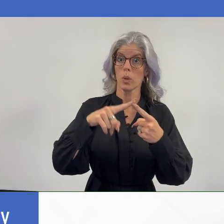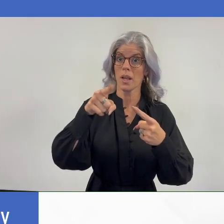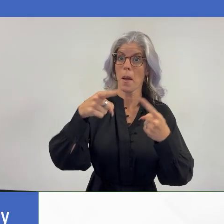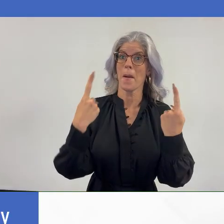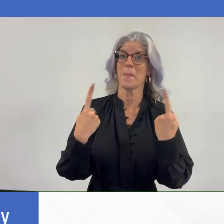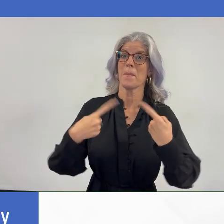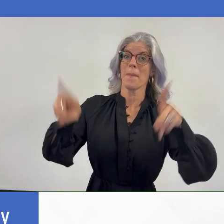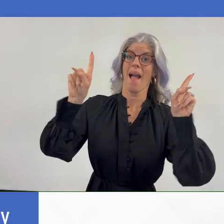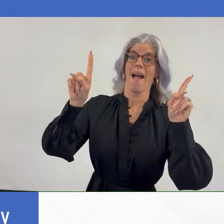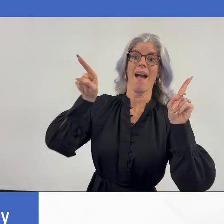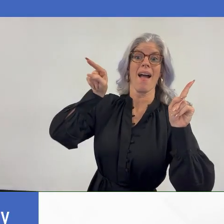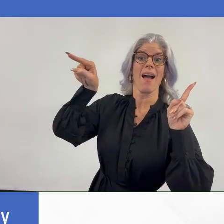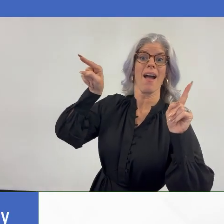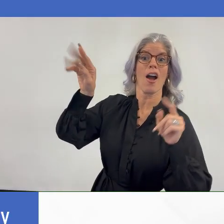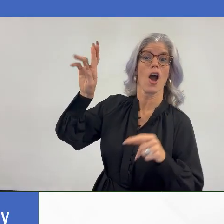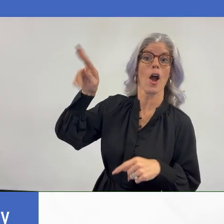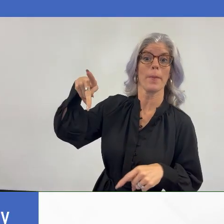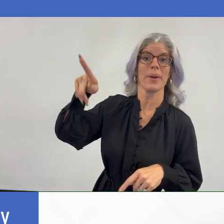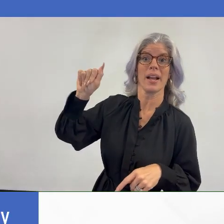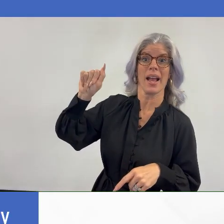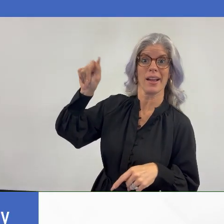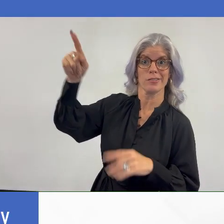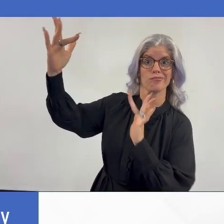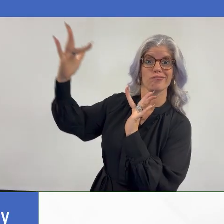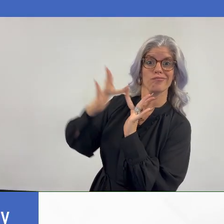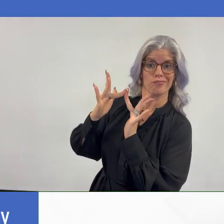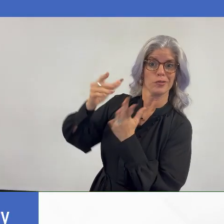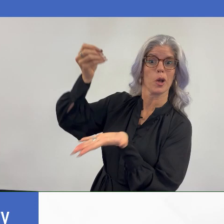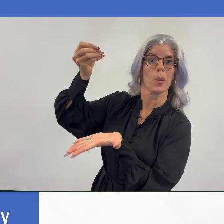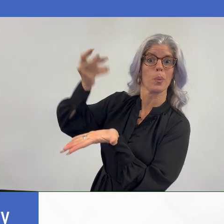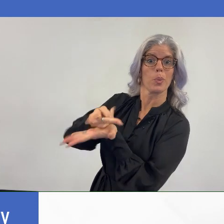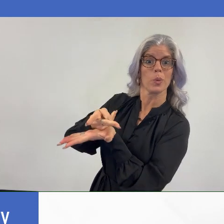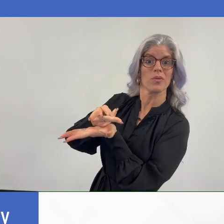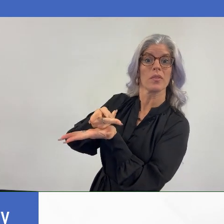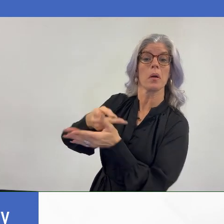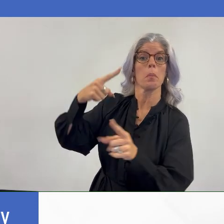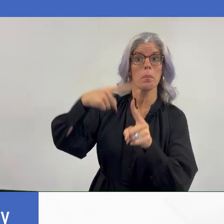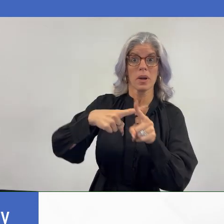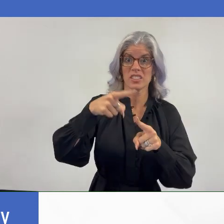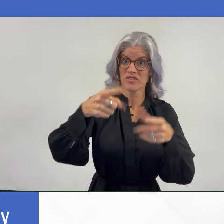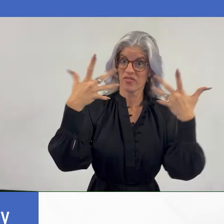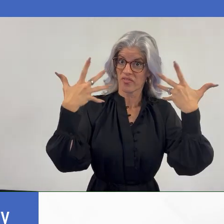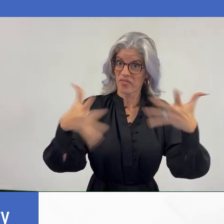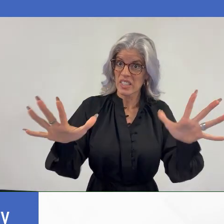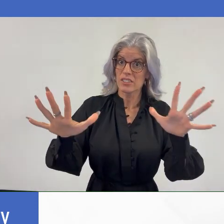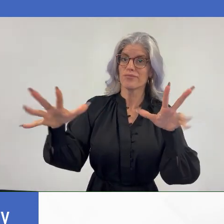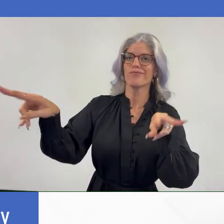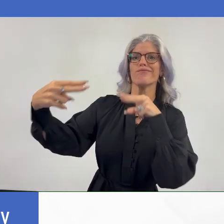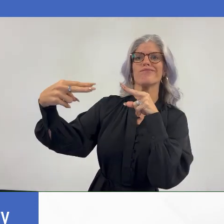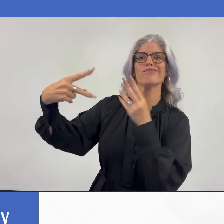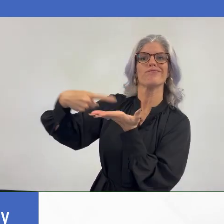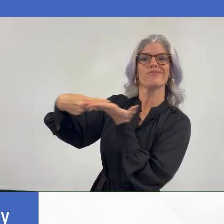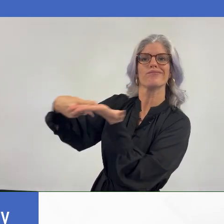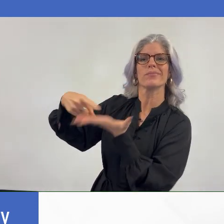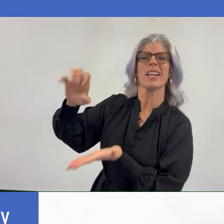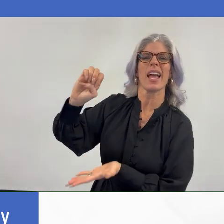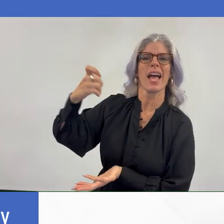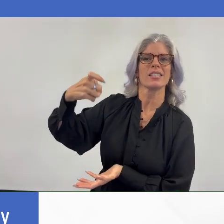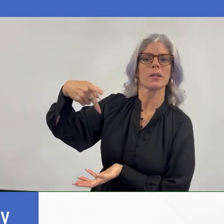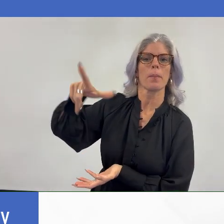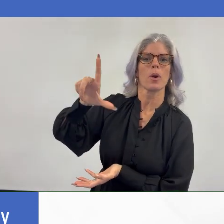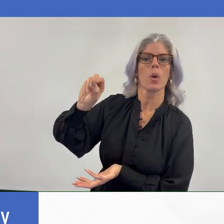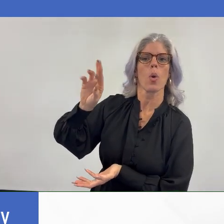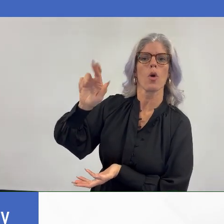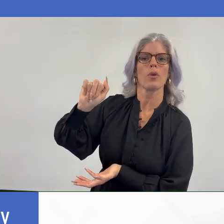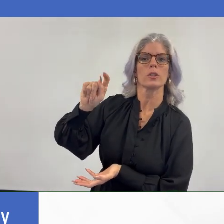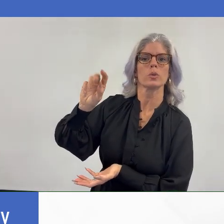Once your organization receives notice that your RPA was approved and you have your exploratory call, FEMA will contact you to schedule a Recovery Scoping Meeting,